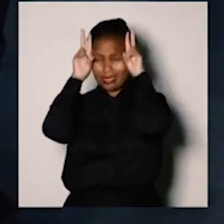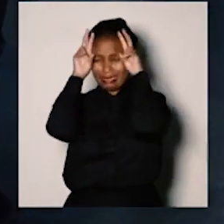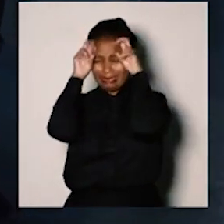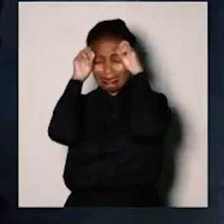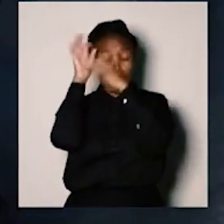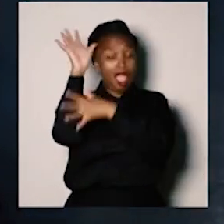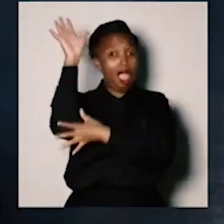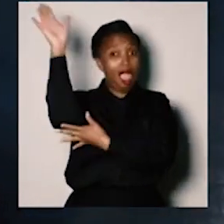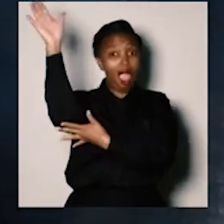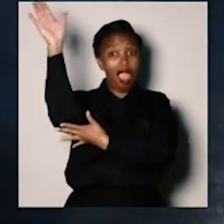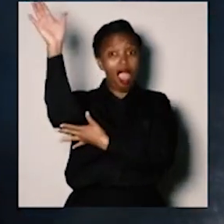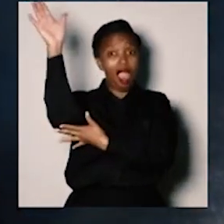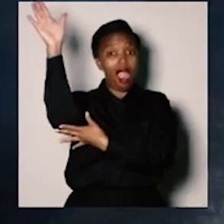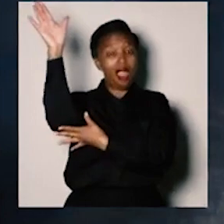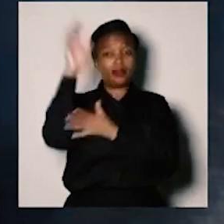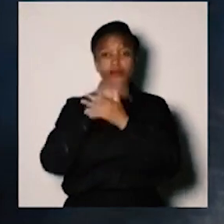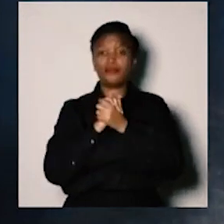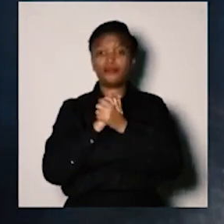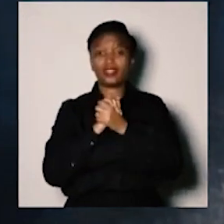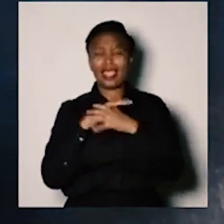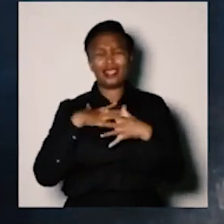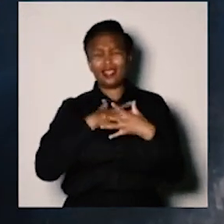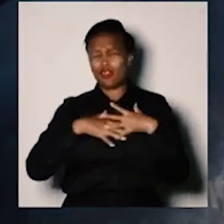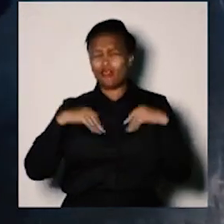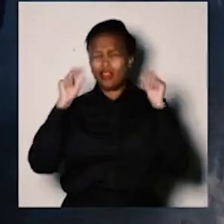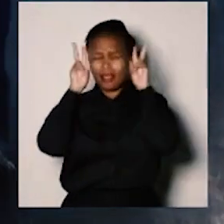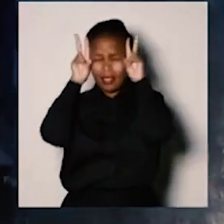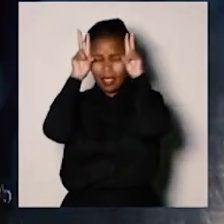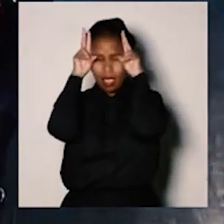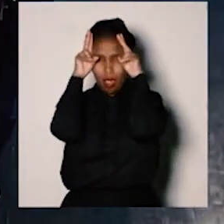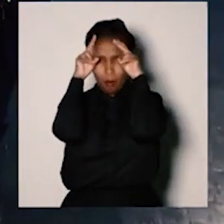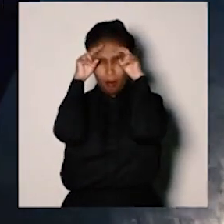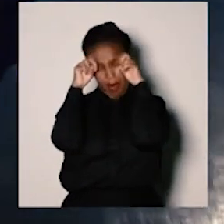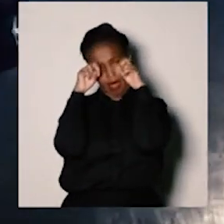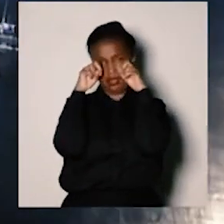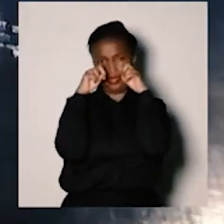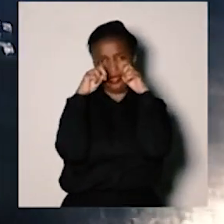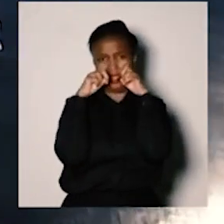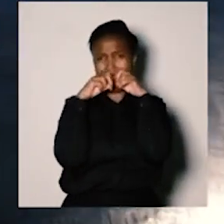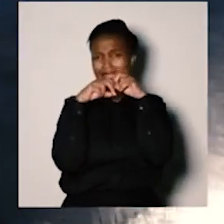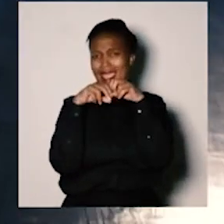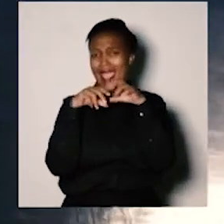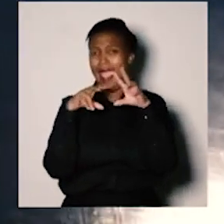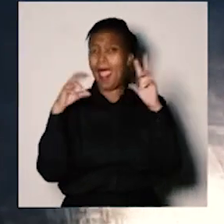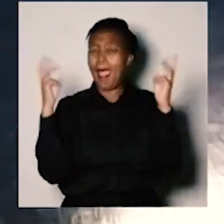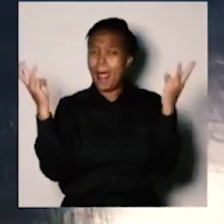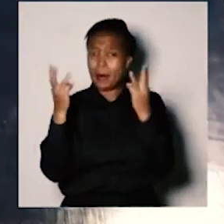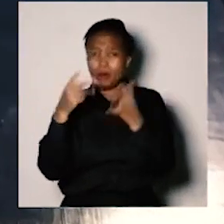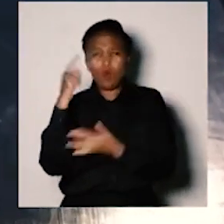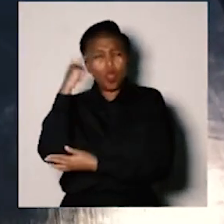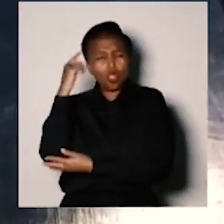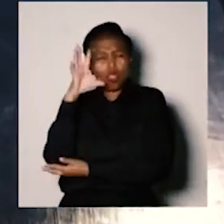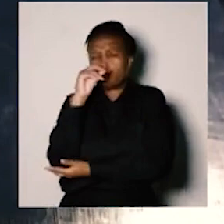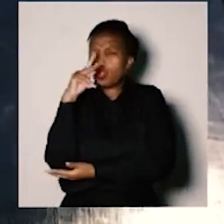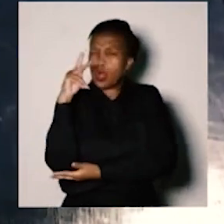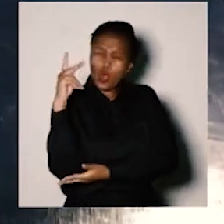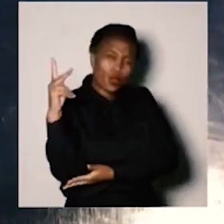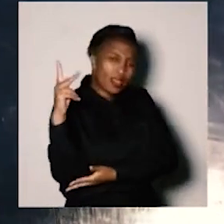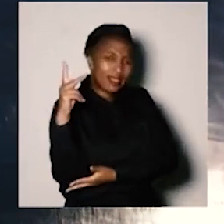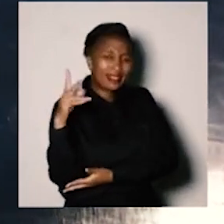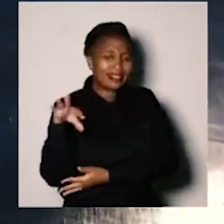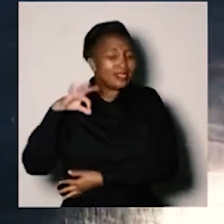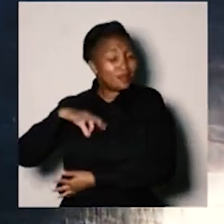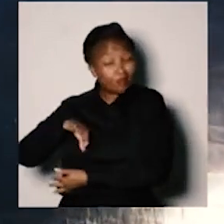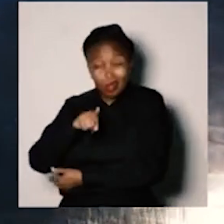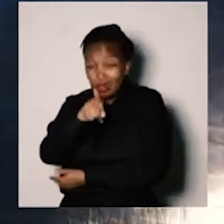your hand. To feel embarrassed that others who thought you were okay, you were not okay. What will it